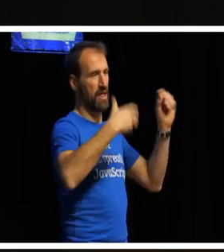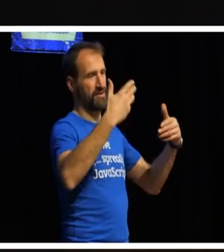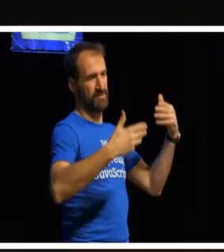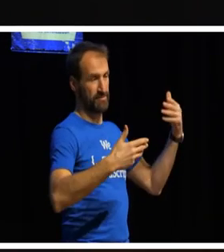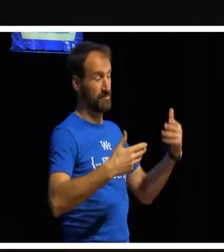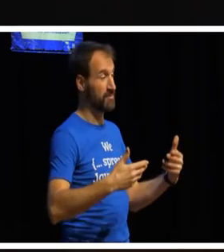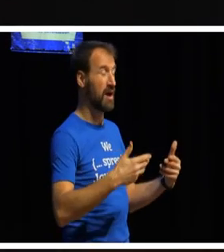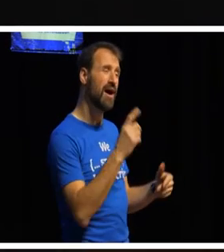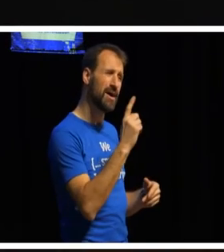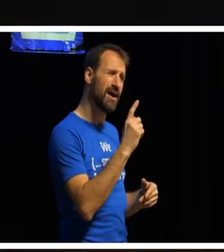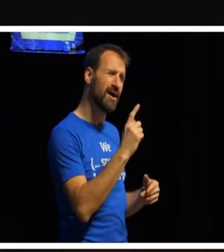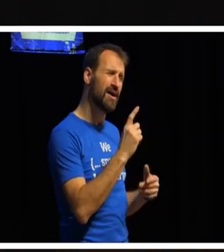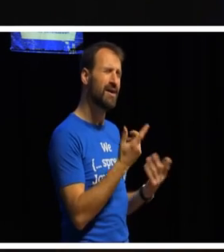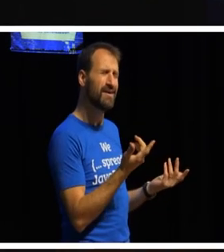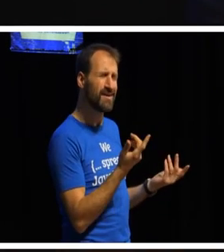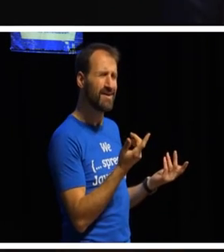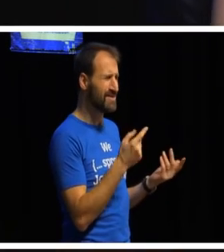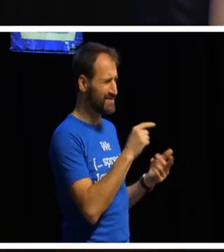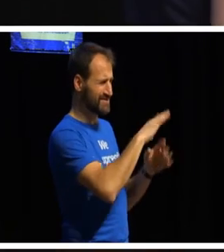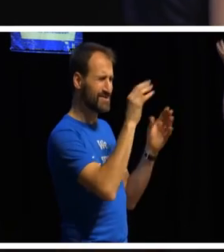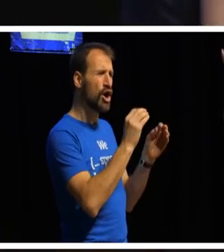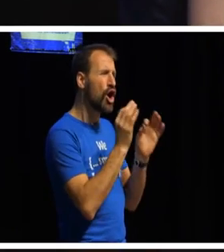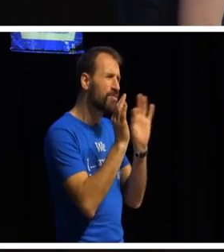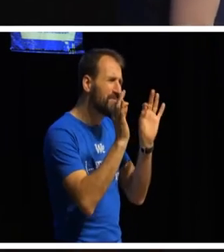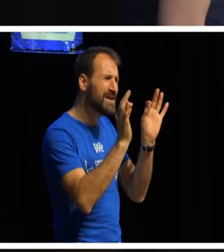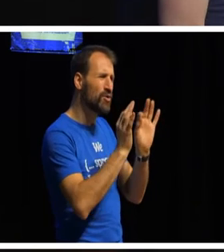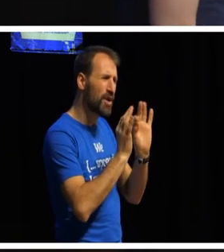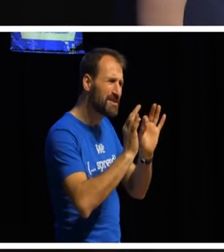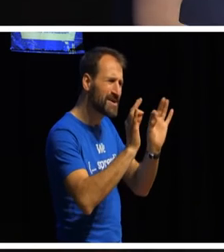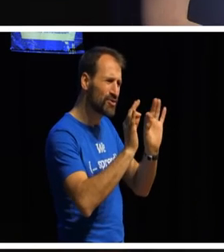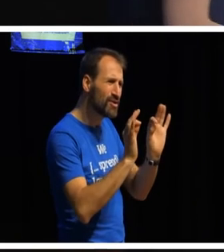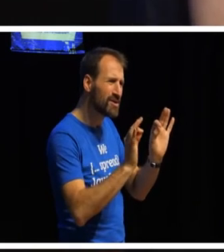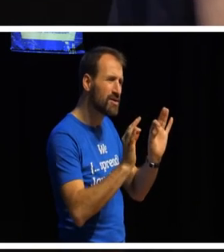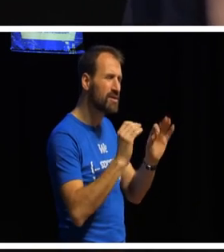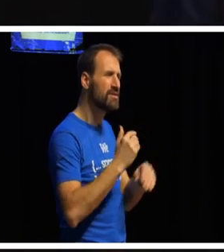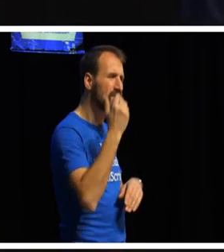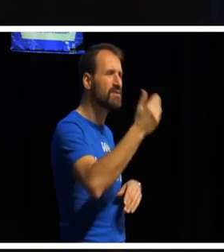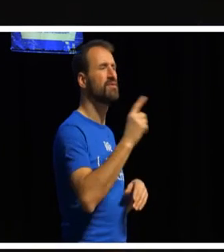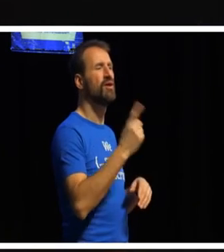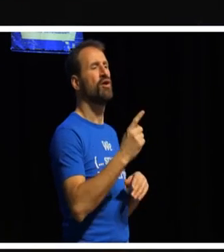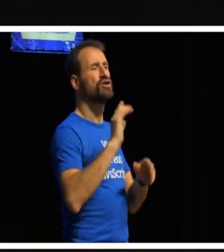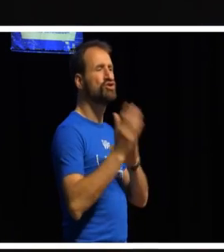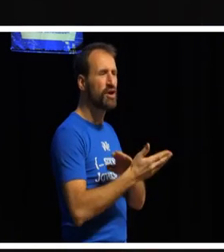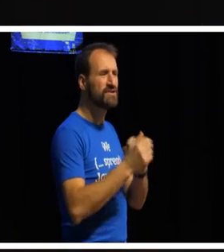But so what? Like, all of this optimization later, the service worker, the preloading, the caching, were